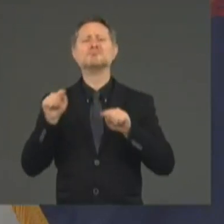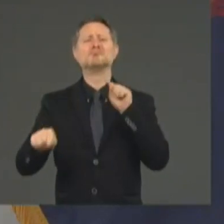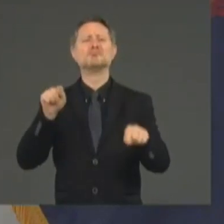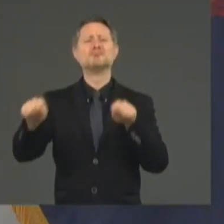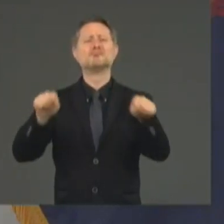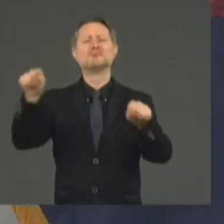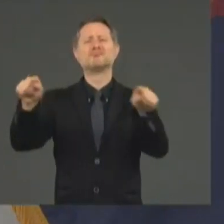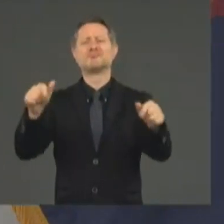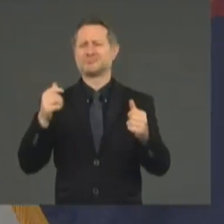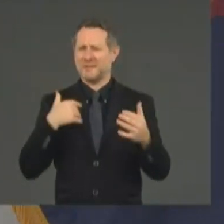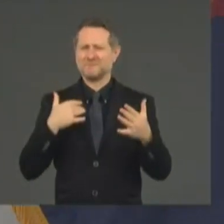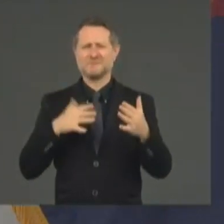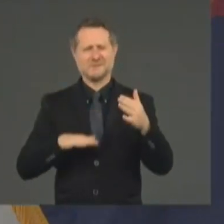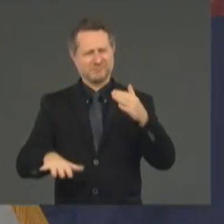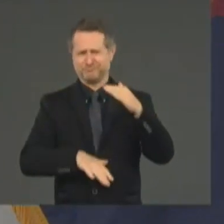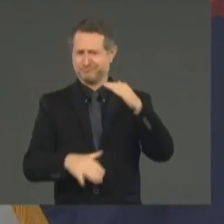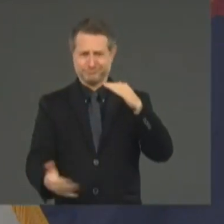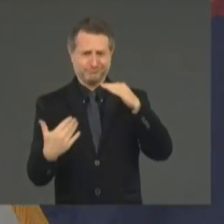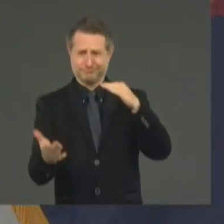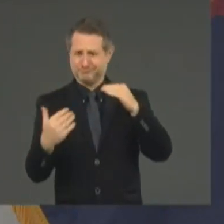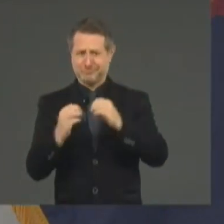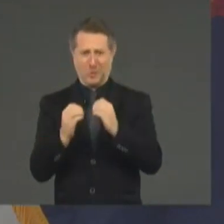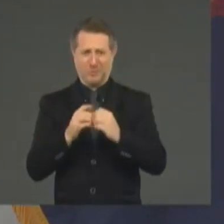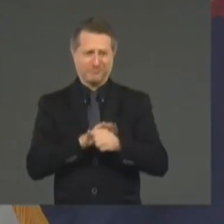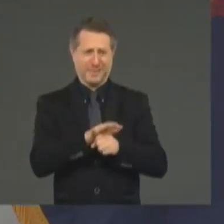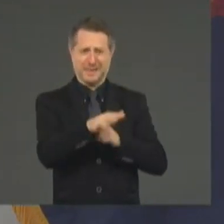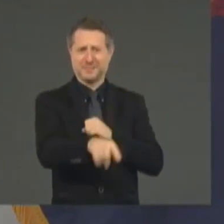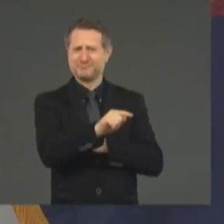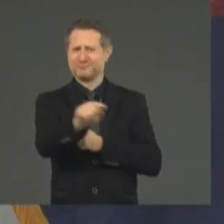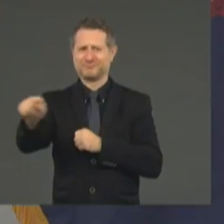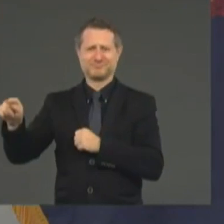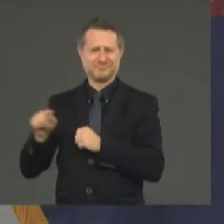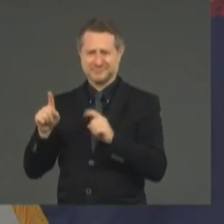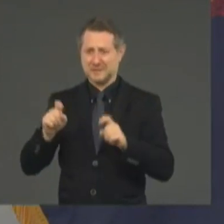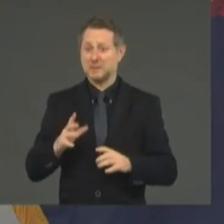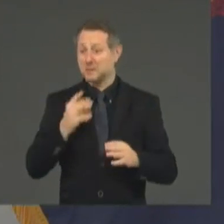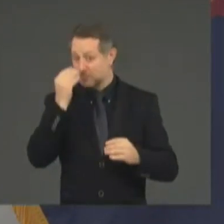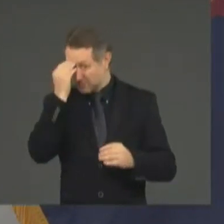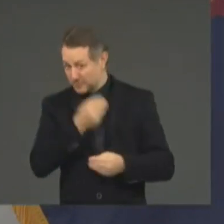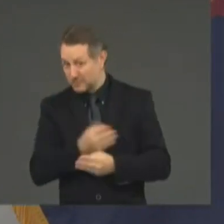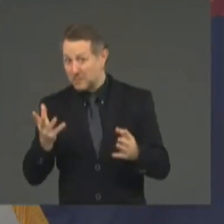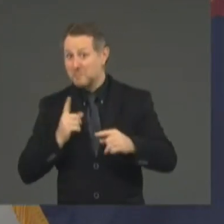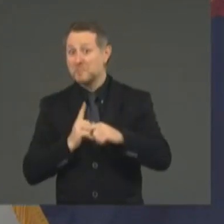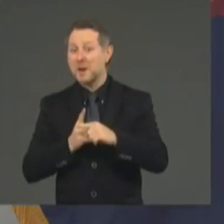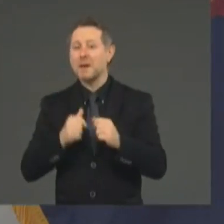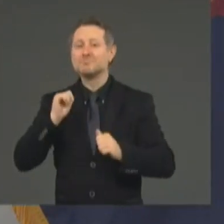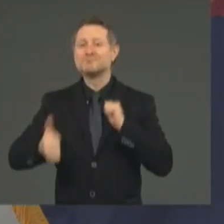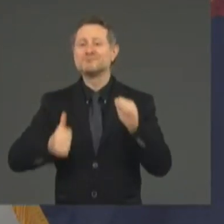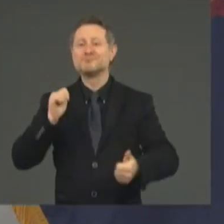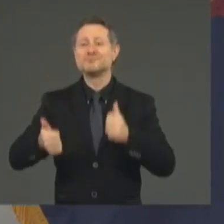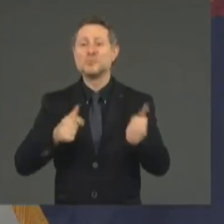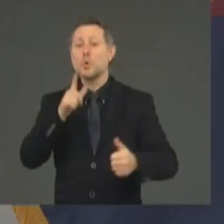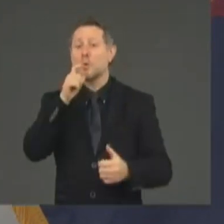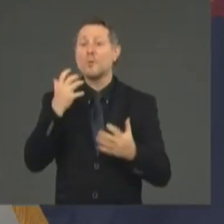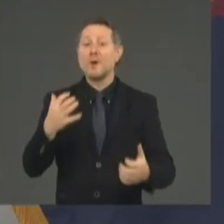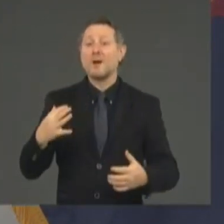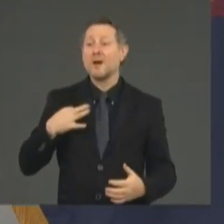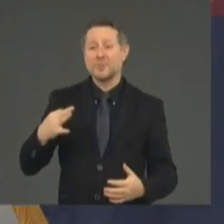at many of our sites. And we've expanded the number of people who are eligible for